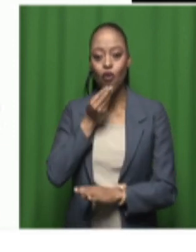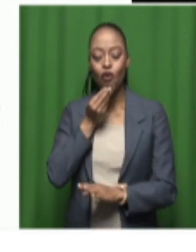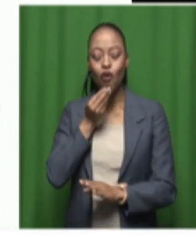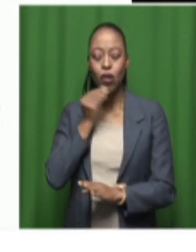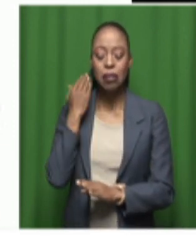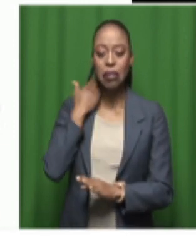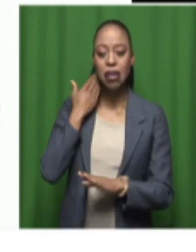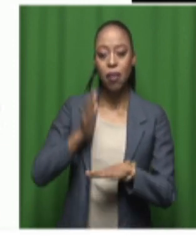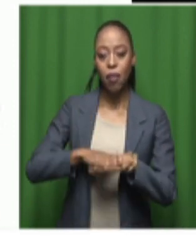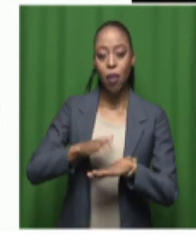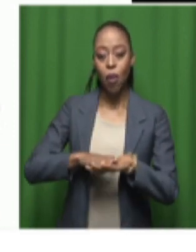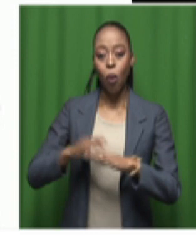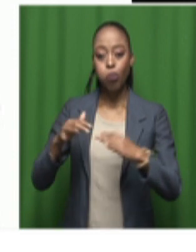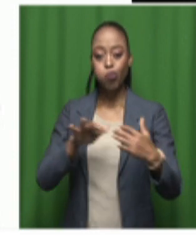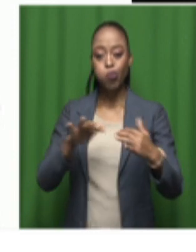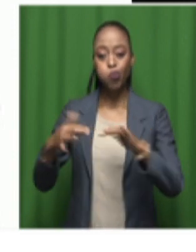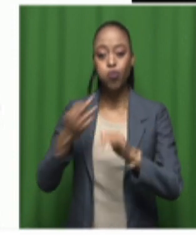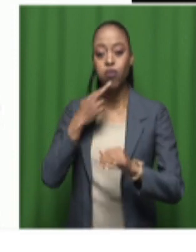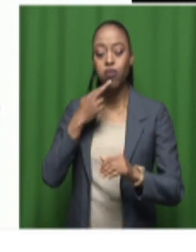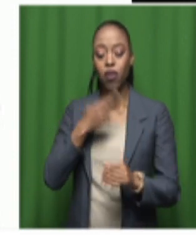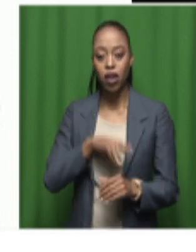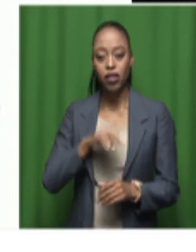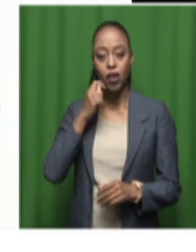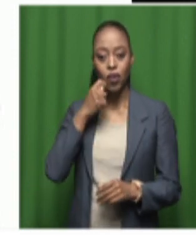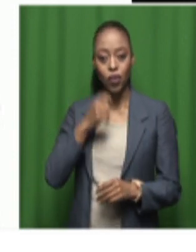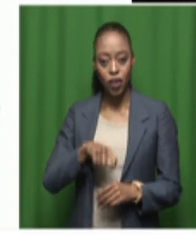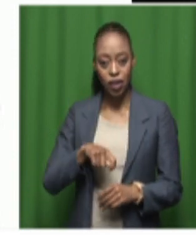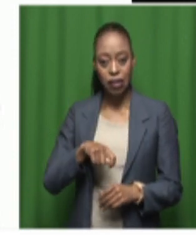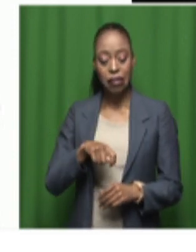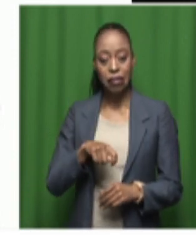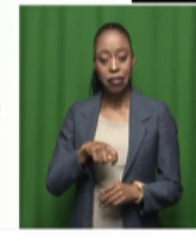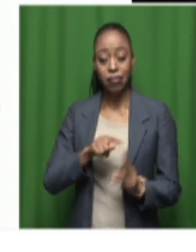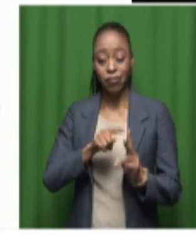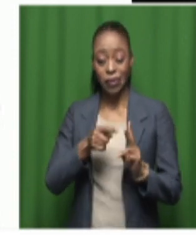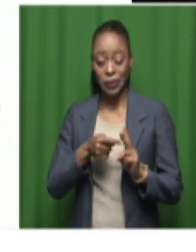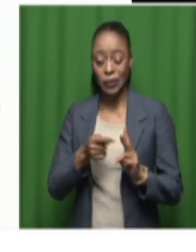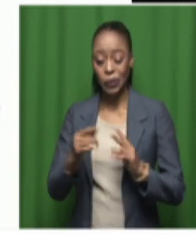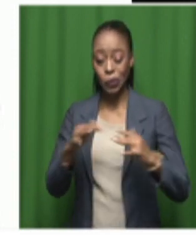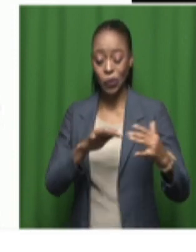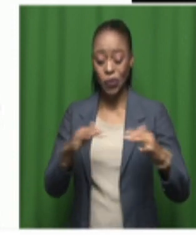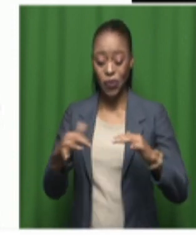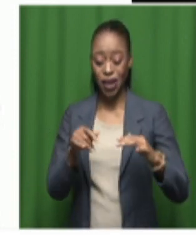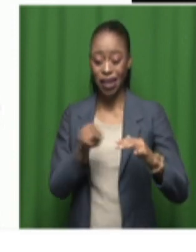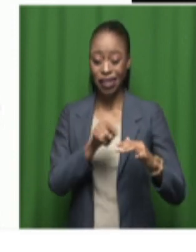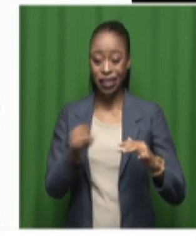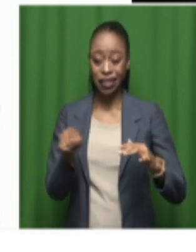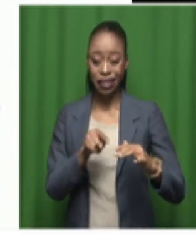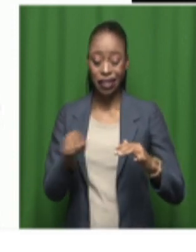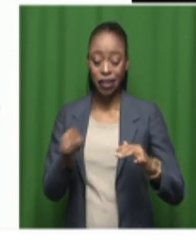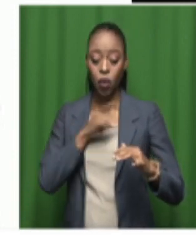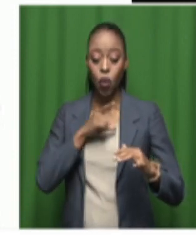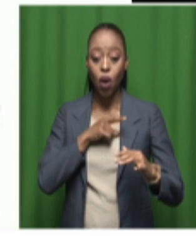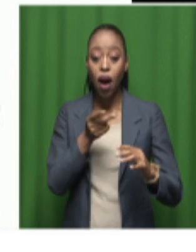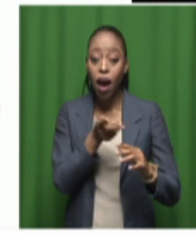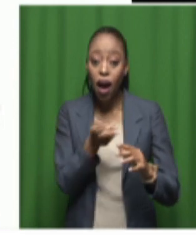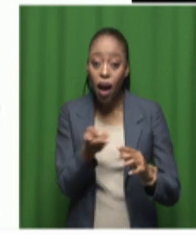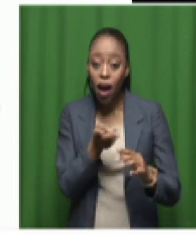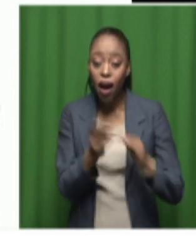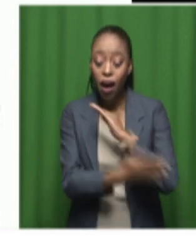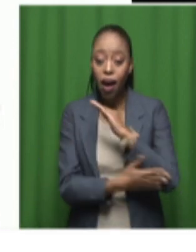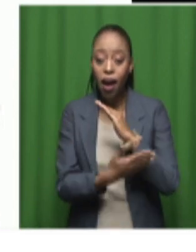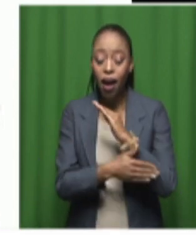is the war between Russia and the Ukraine. Because Russia and the Ukraine provide up to